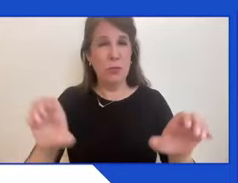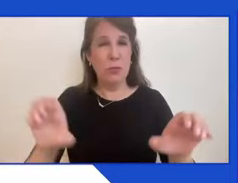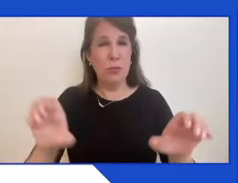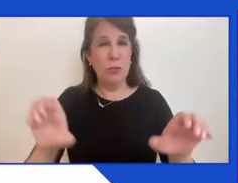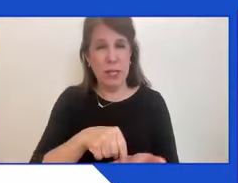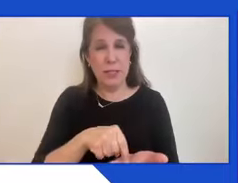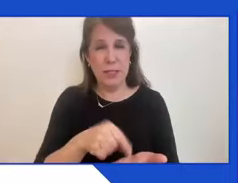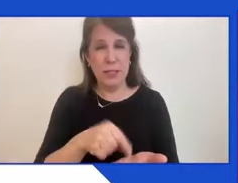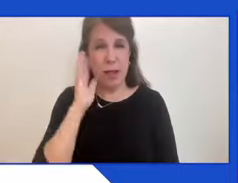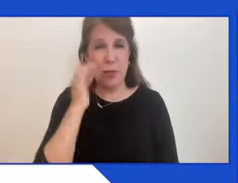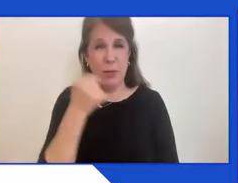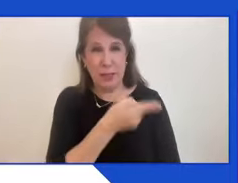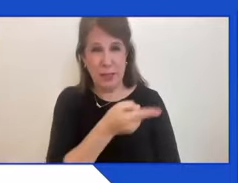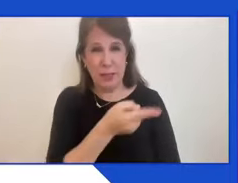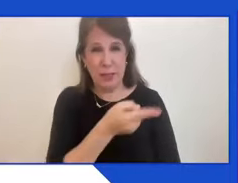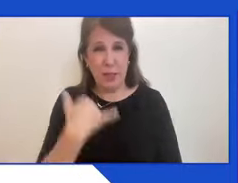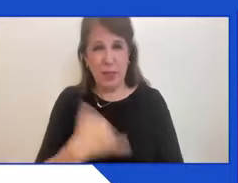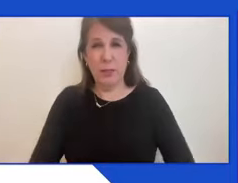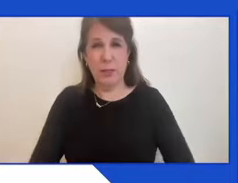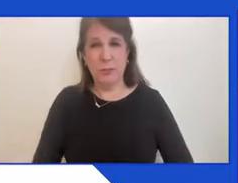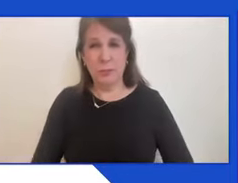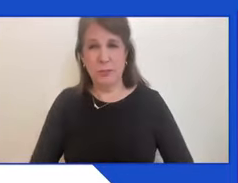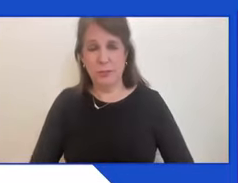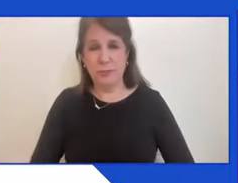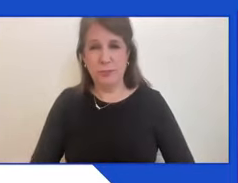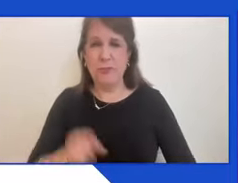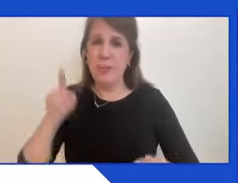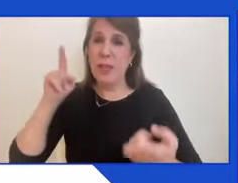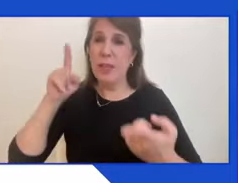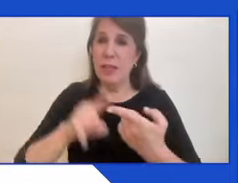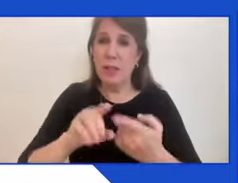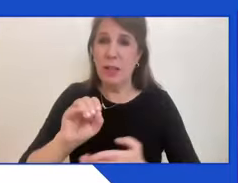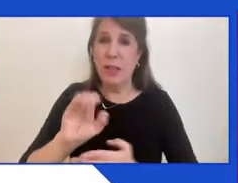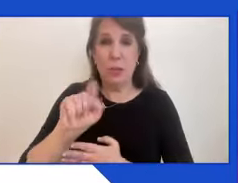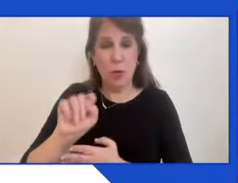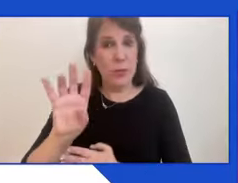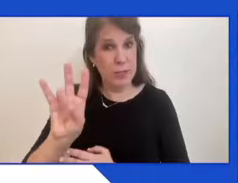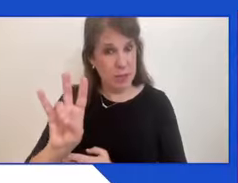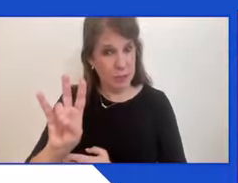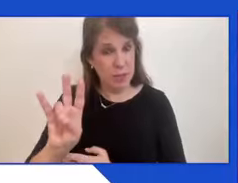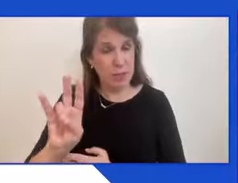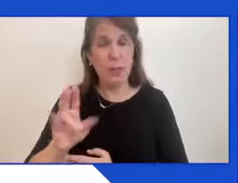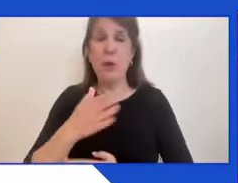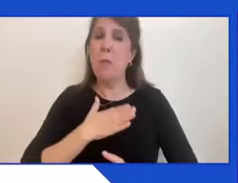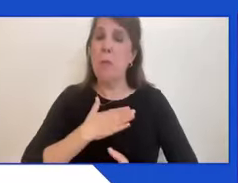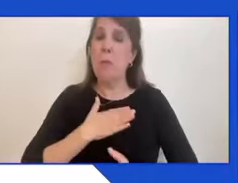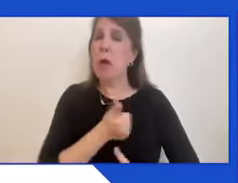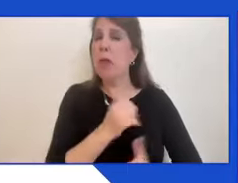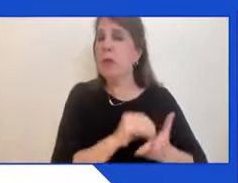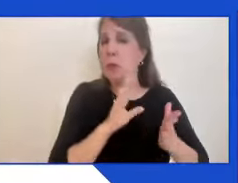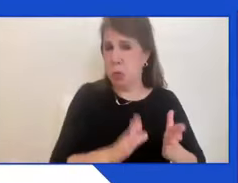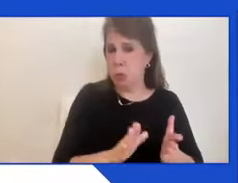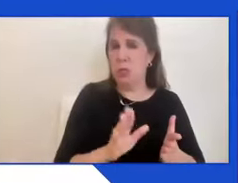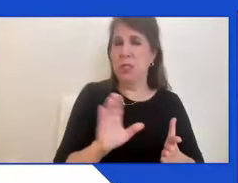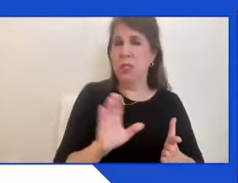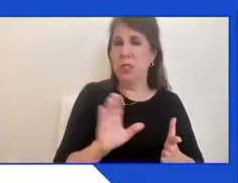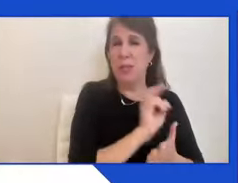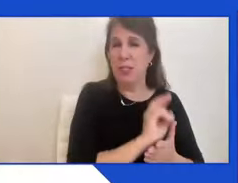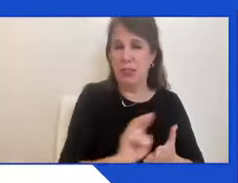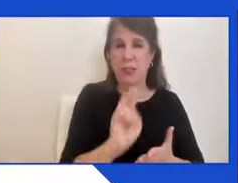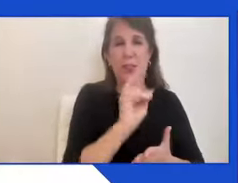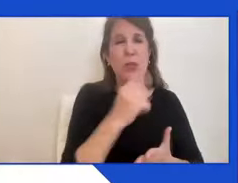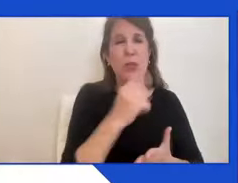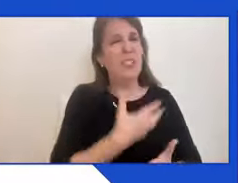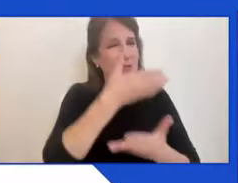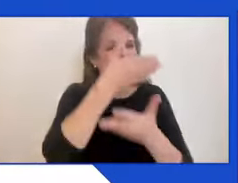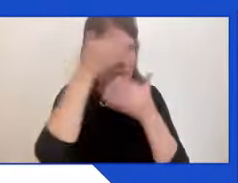will tell you why. Until October 7th, I think my classmates and I had forgotten not